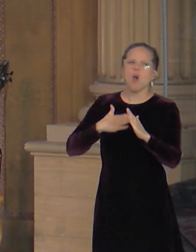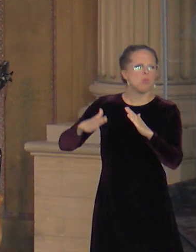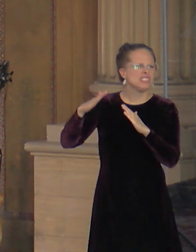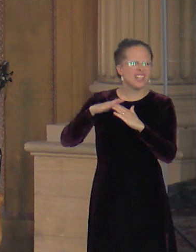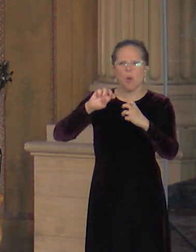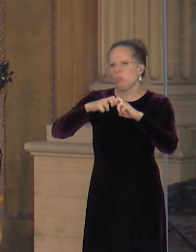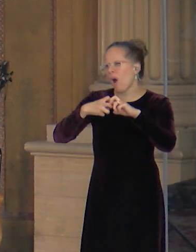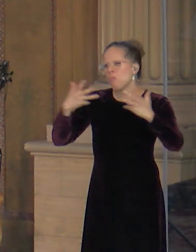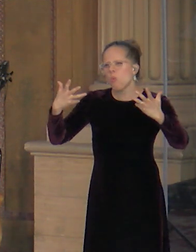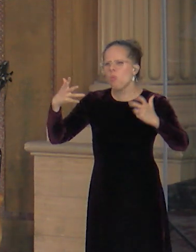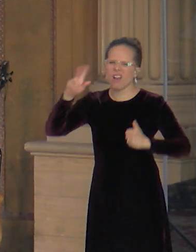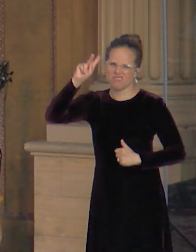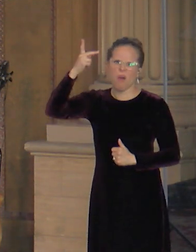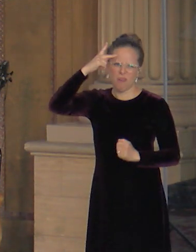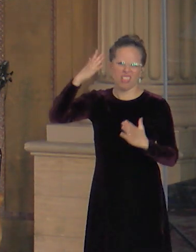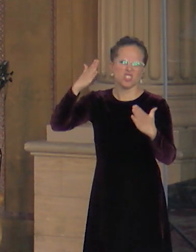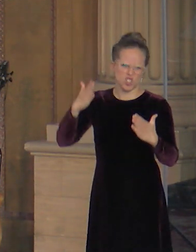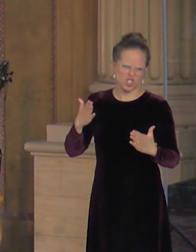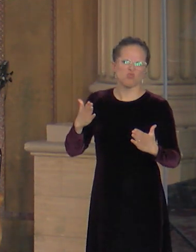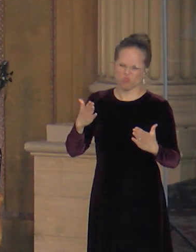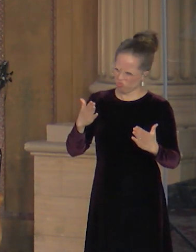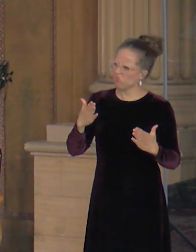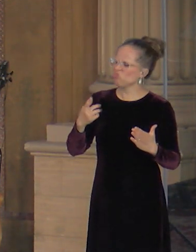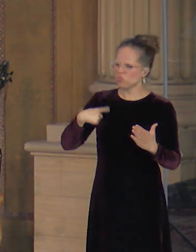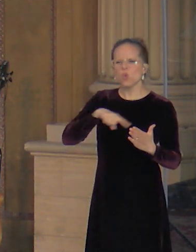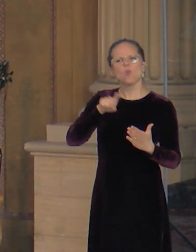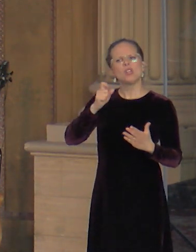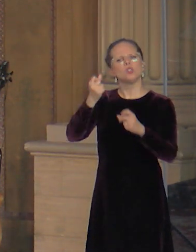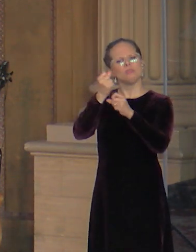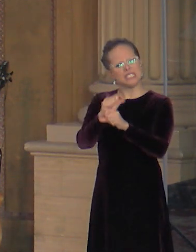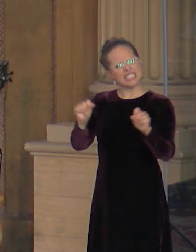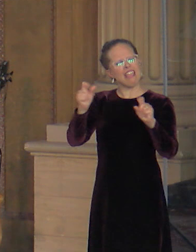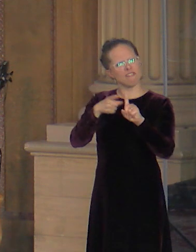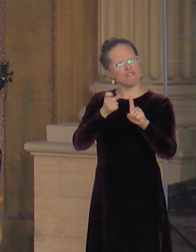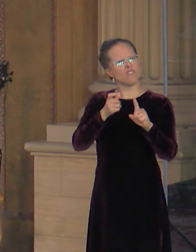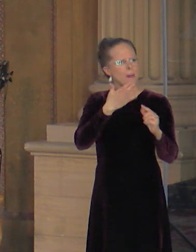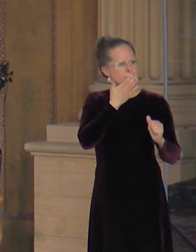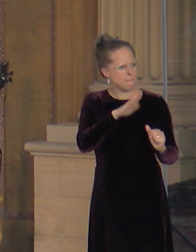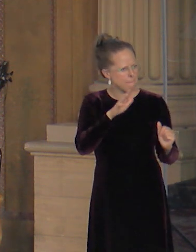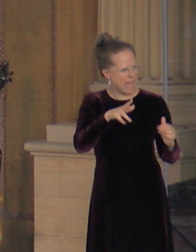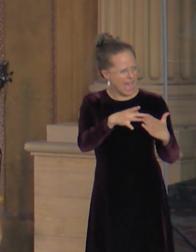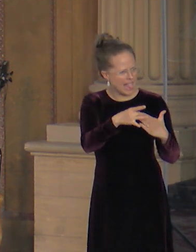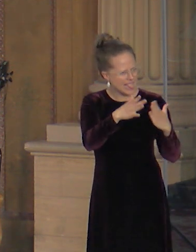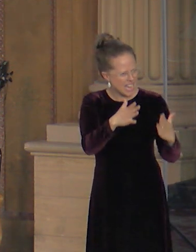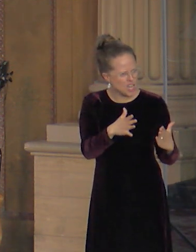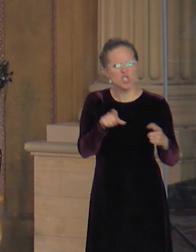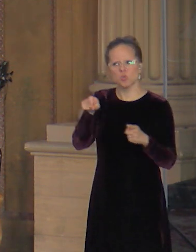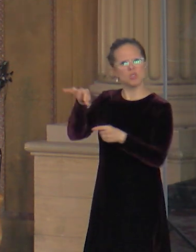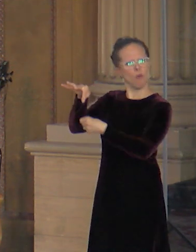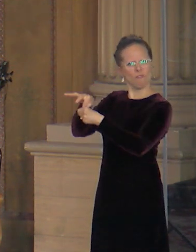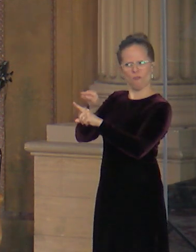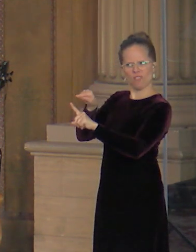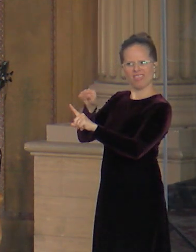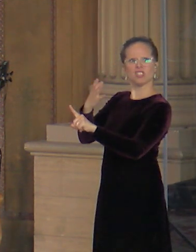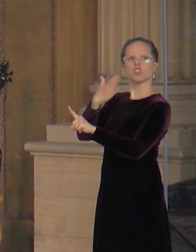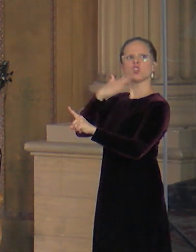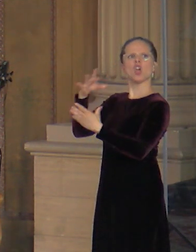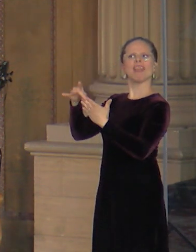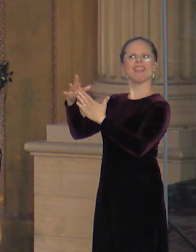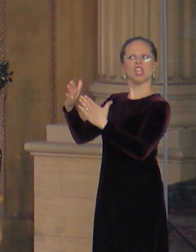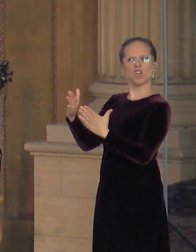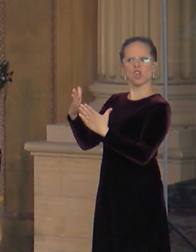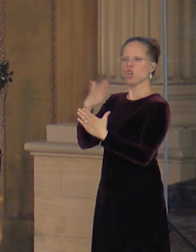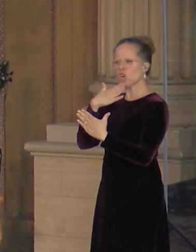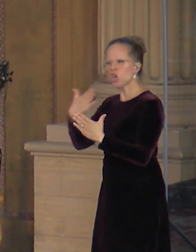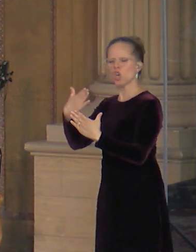leaders in Washington we need to be saved from bad leadership by these good leaders that you should vote for they have come to our rescue you need to